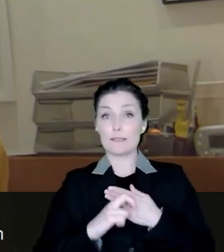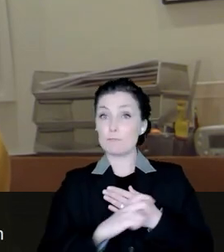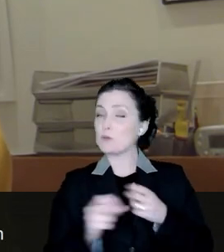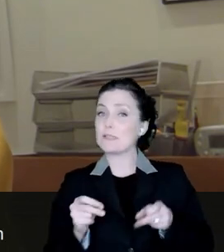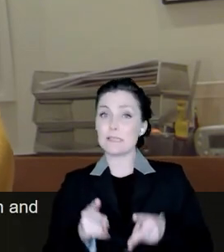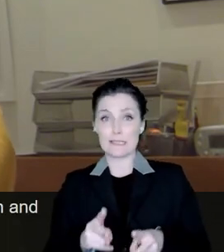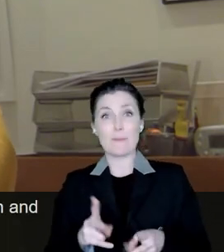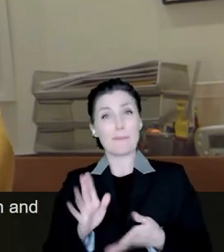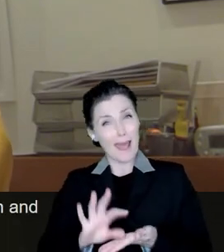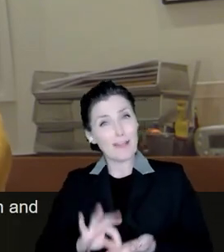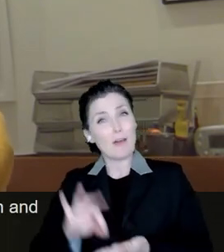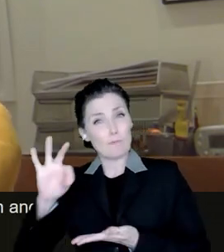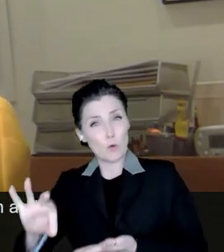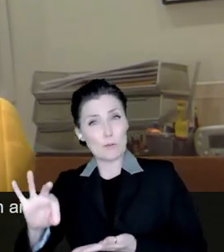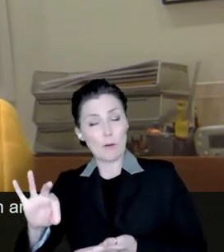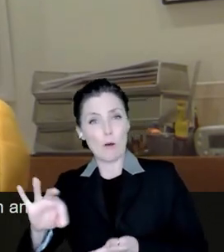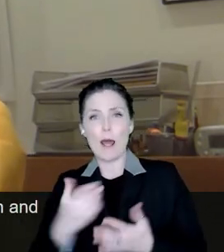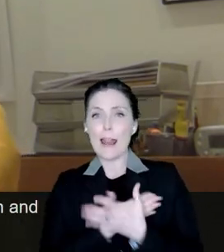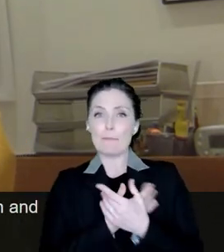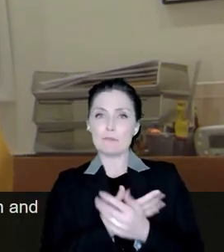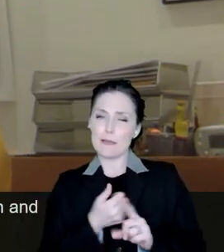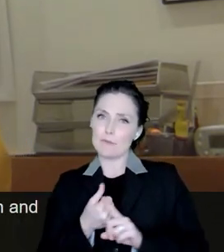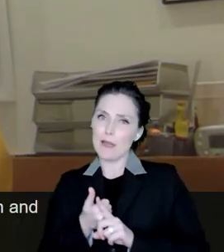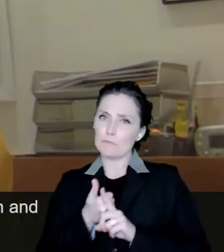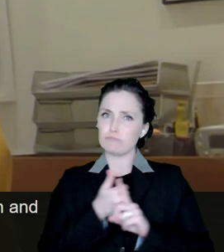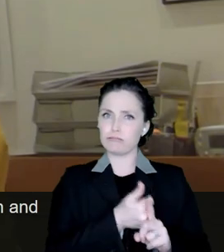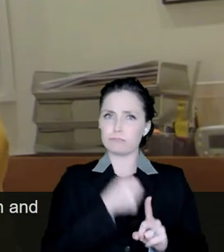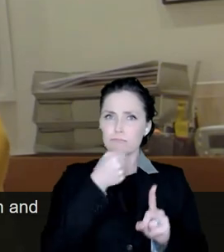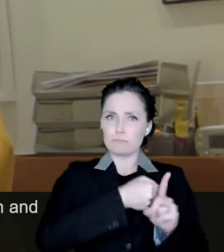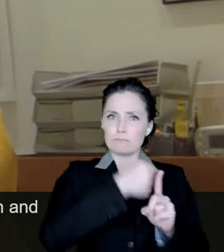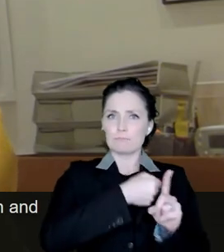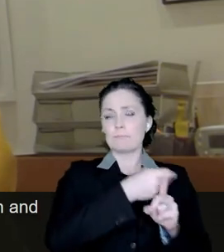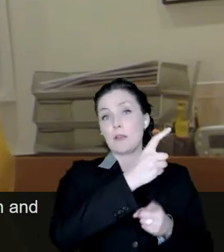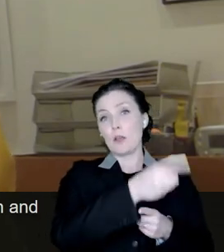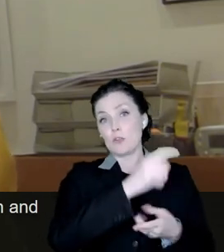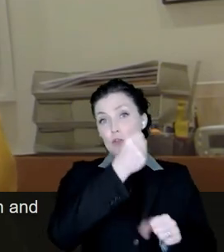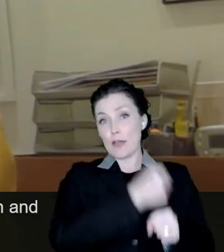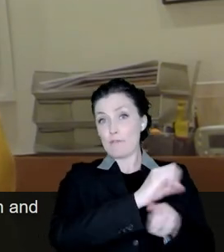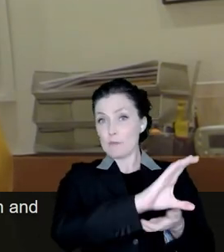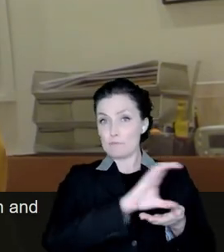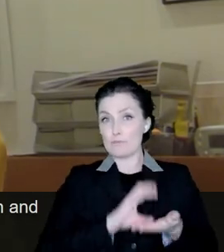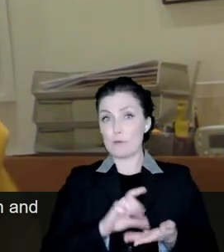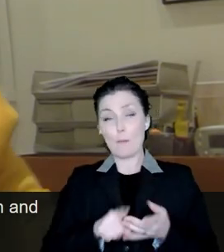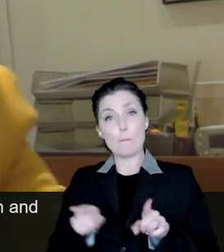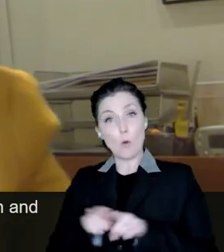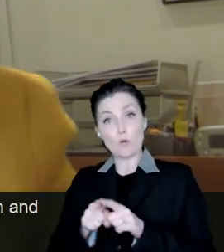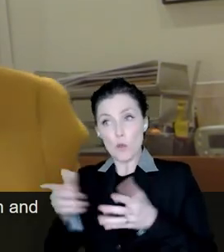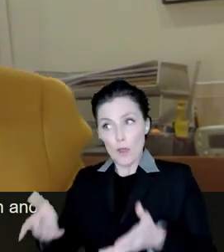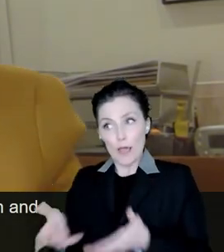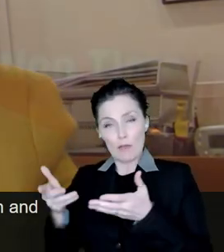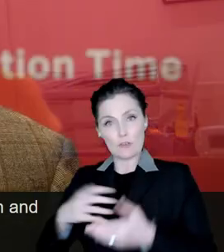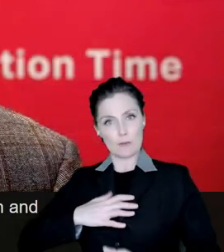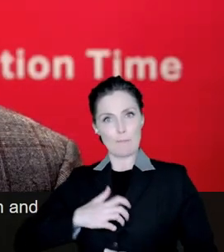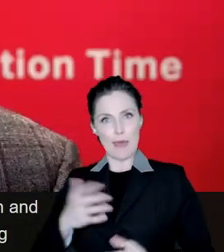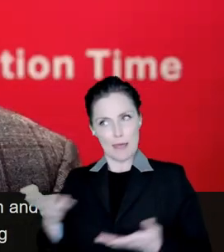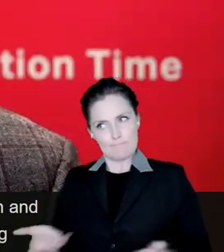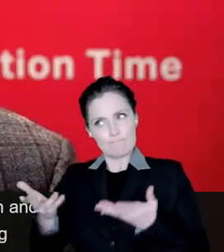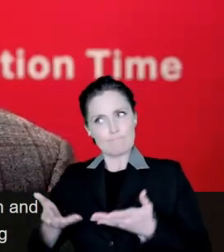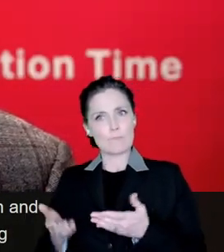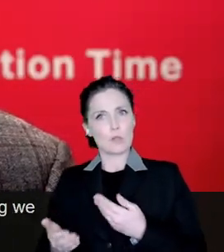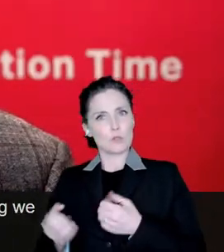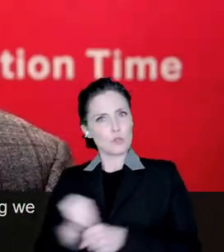Liberal Democrats will keep fighting, both with the government to get the funding we need, but also pushing this mayor to do more. Thank